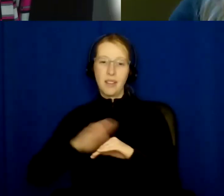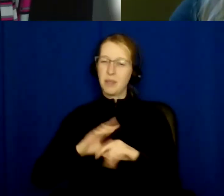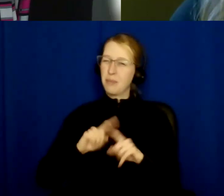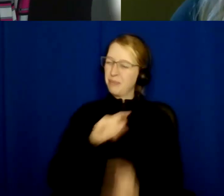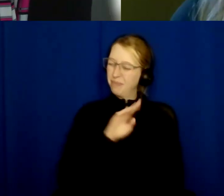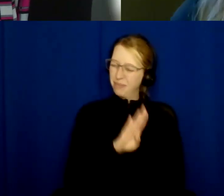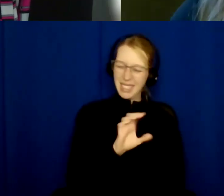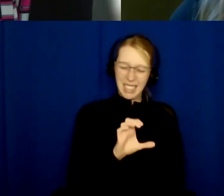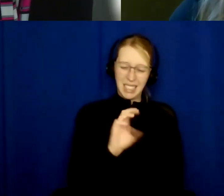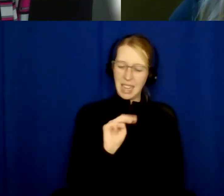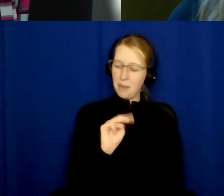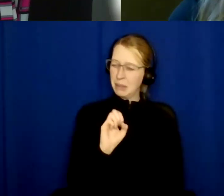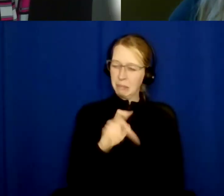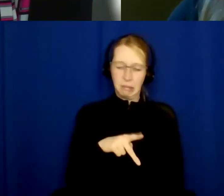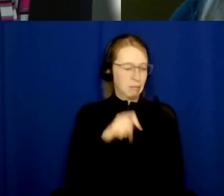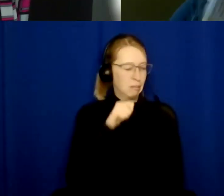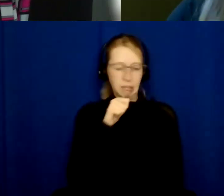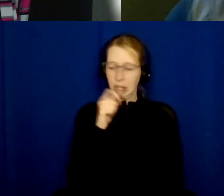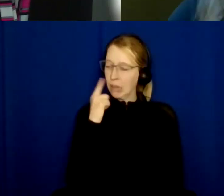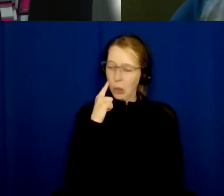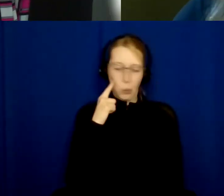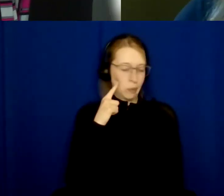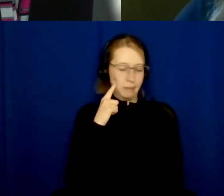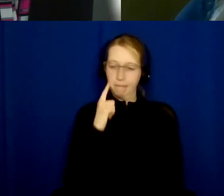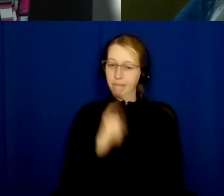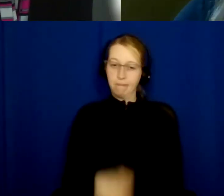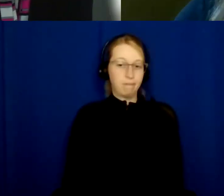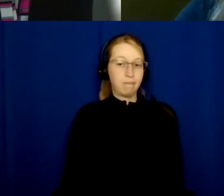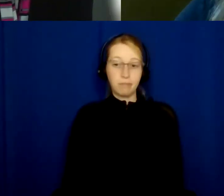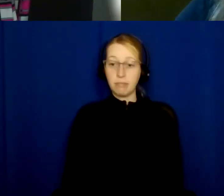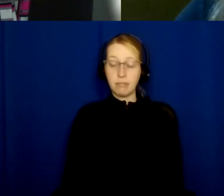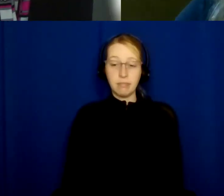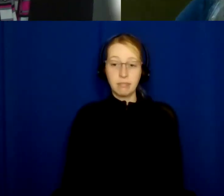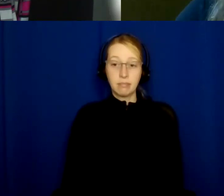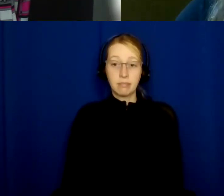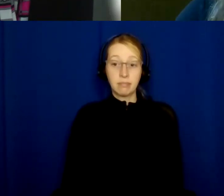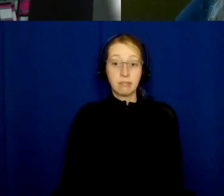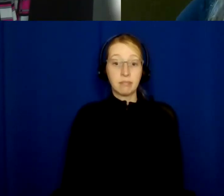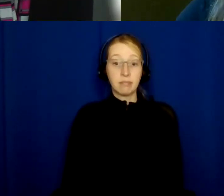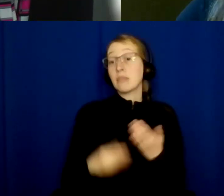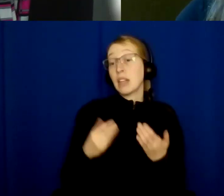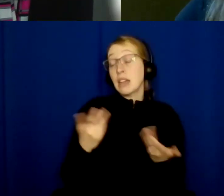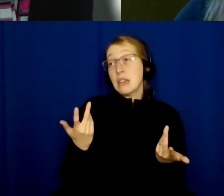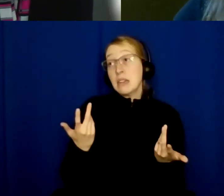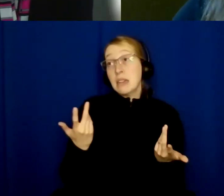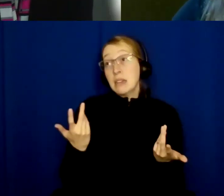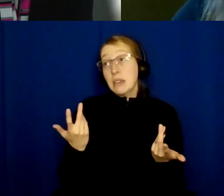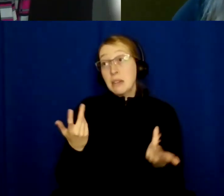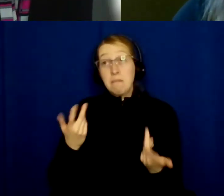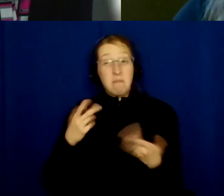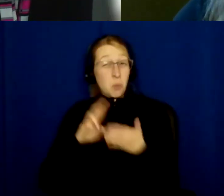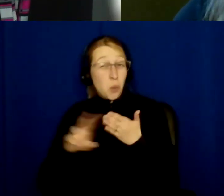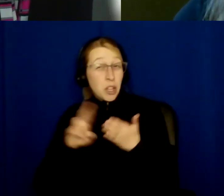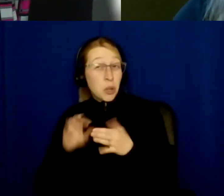knowledge. And as I'm sure there are, I don't know any off the top of my head about long-term wearing of headphones or